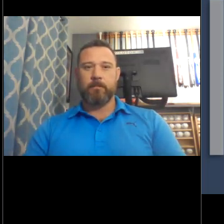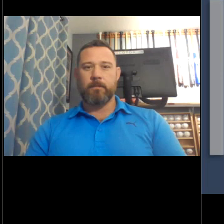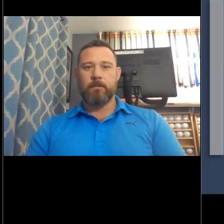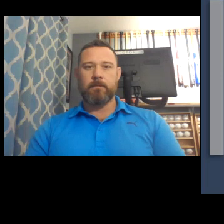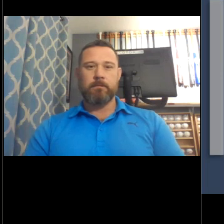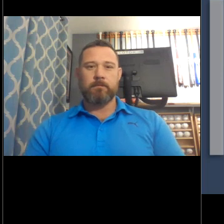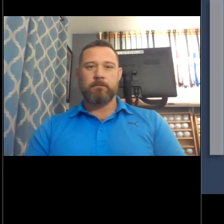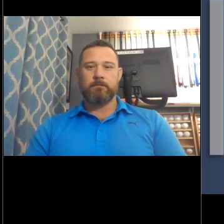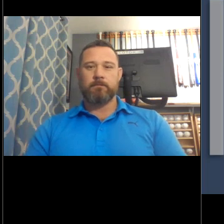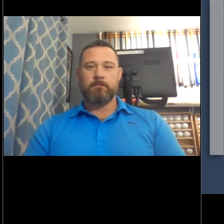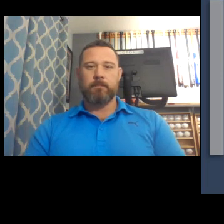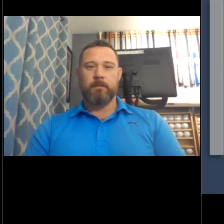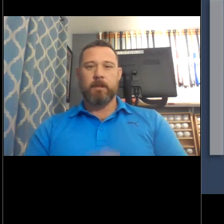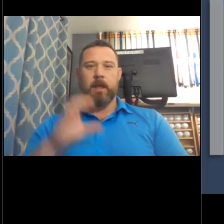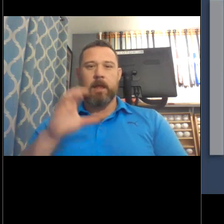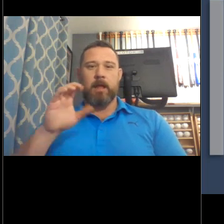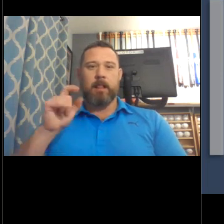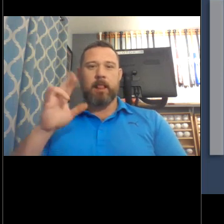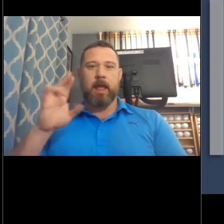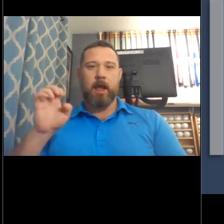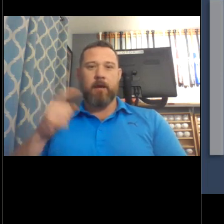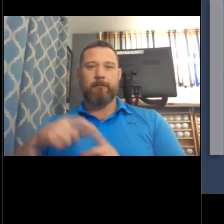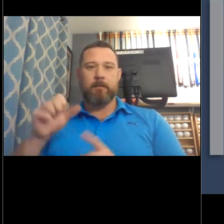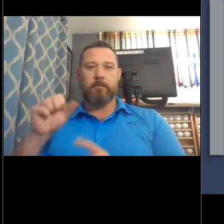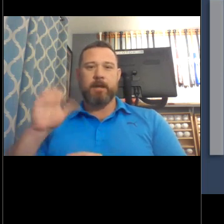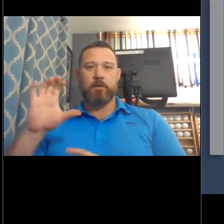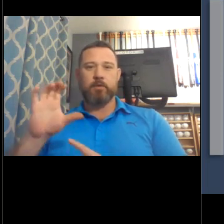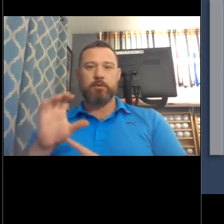I think we have Claire from Santa Cruz.